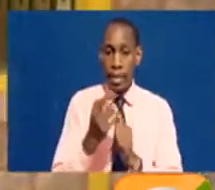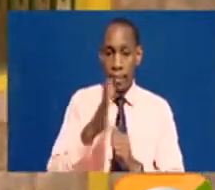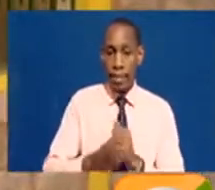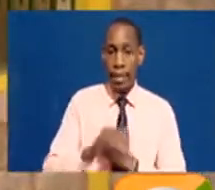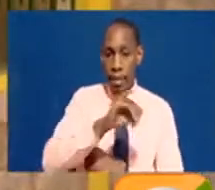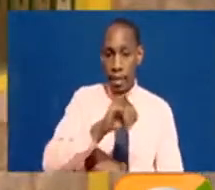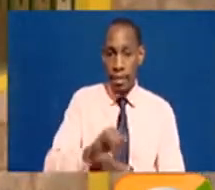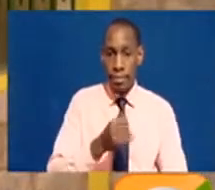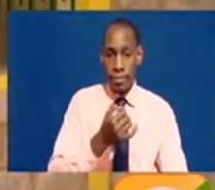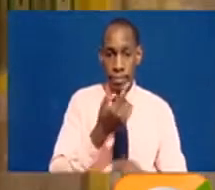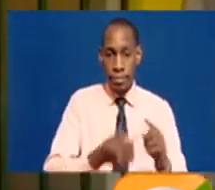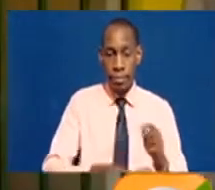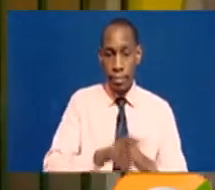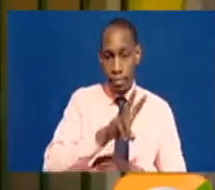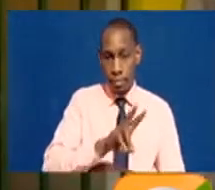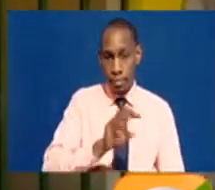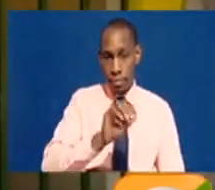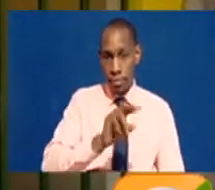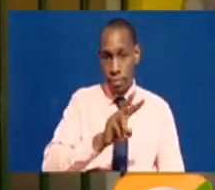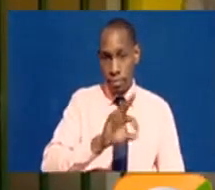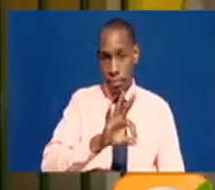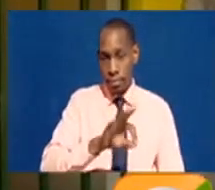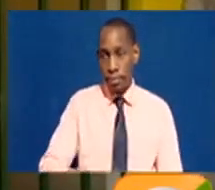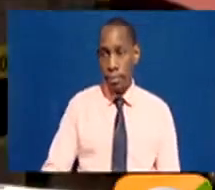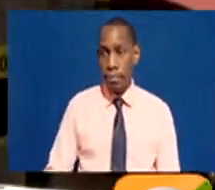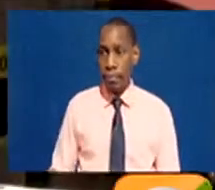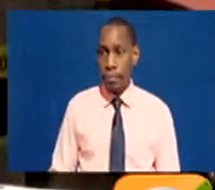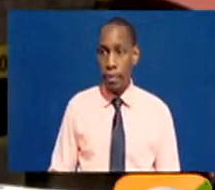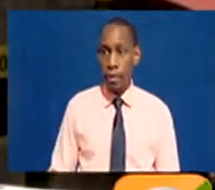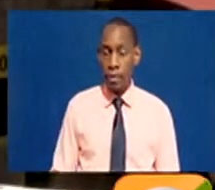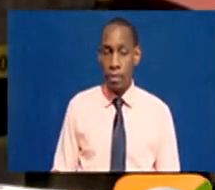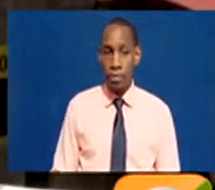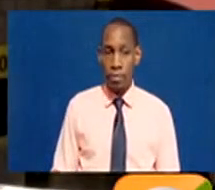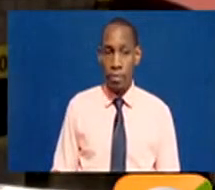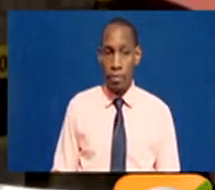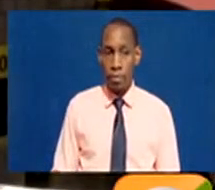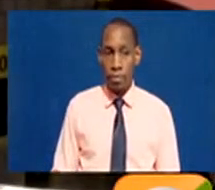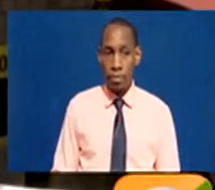January 2023. Sheila Chelangat, Citizen TV.